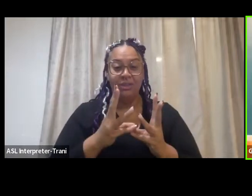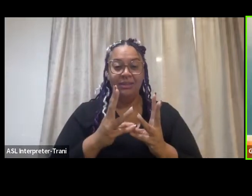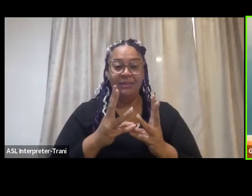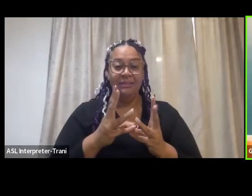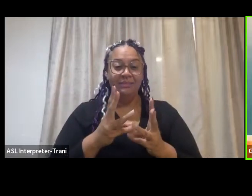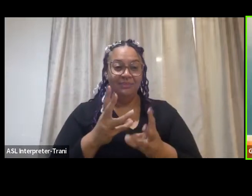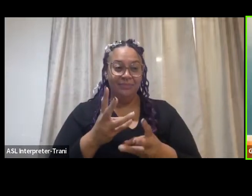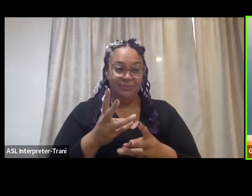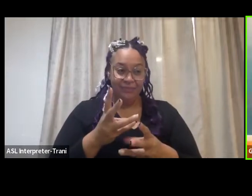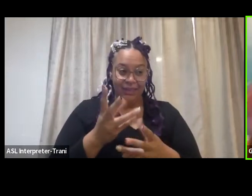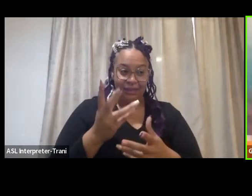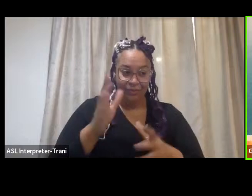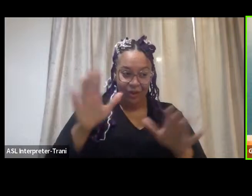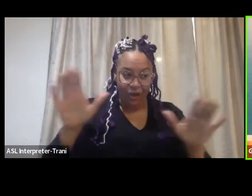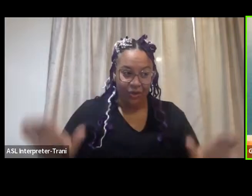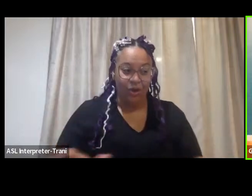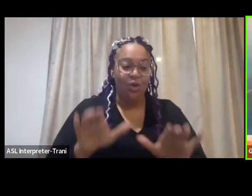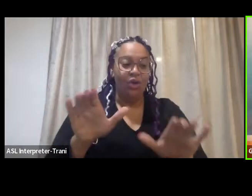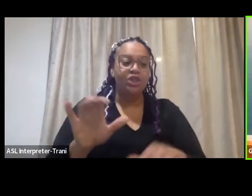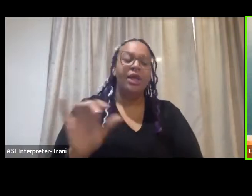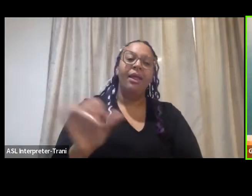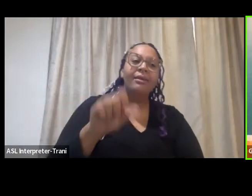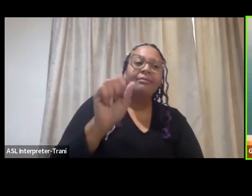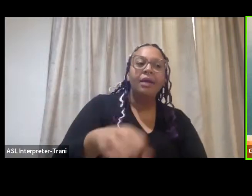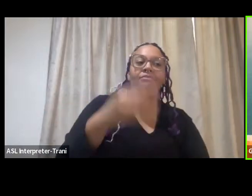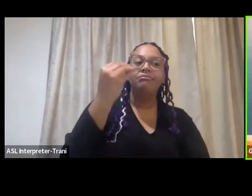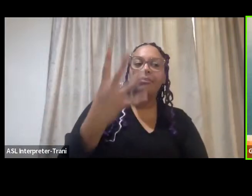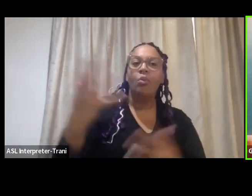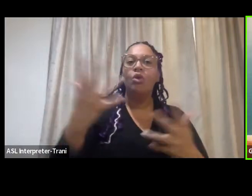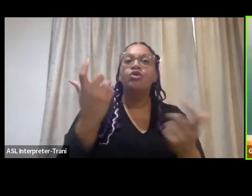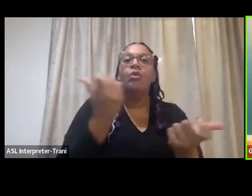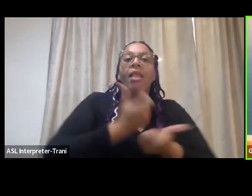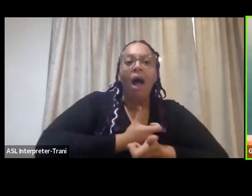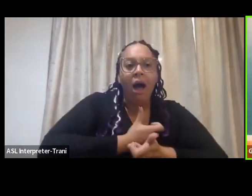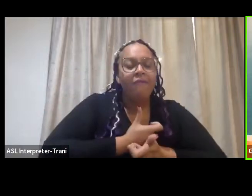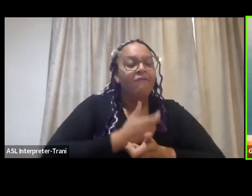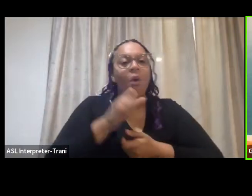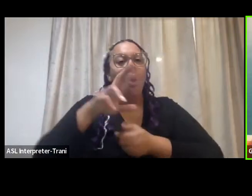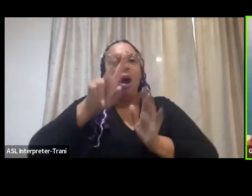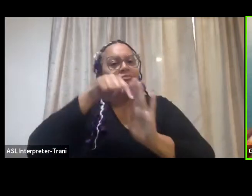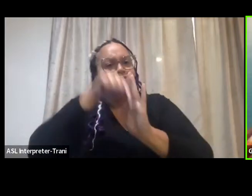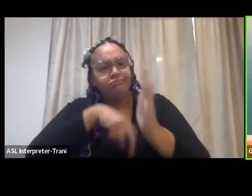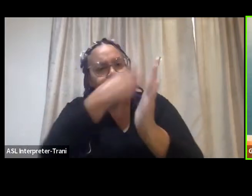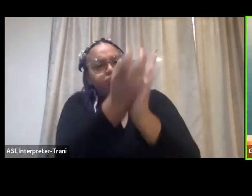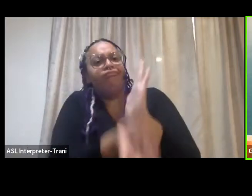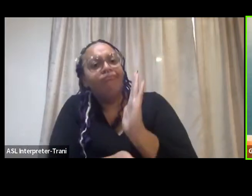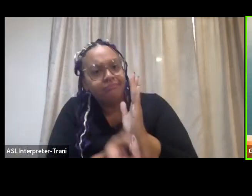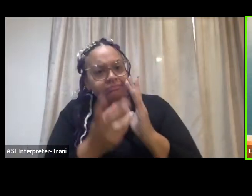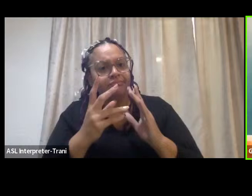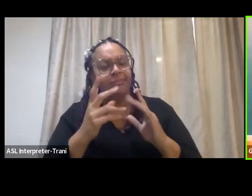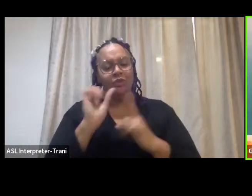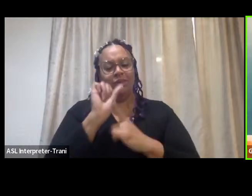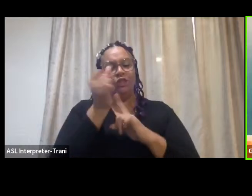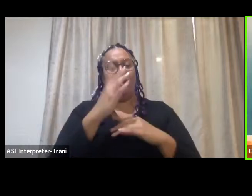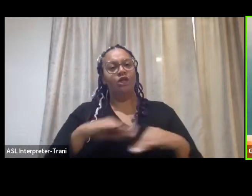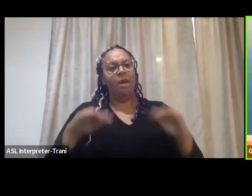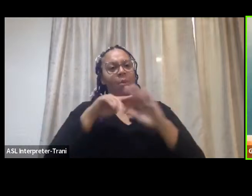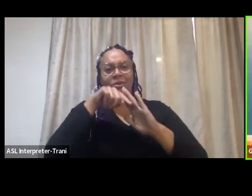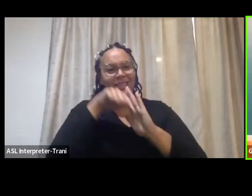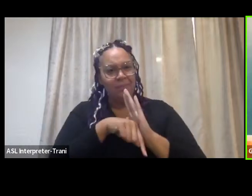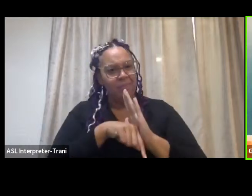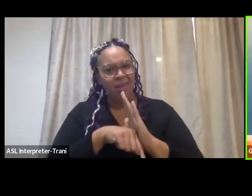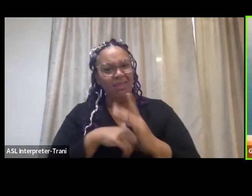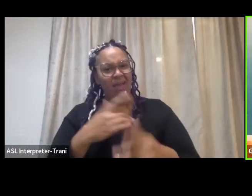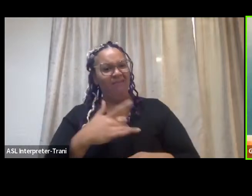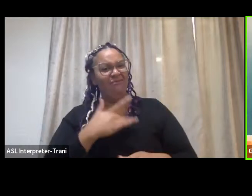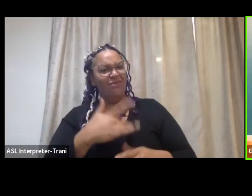who it's like, yes, I tell them what you love, or dive into a situation more deeply that feeds you, that